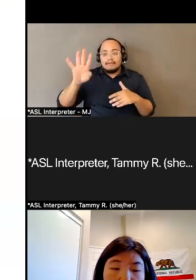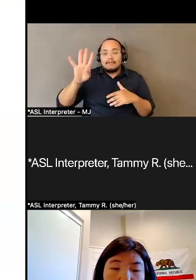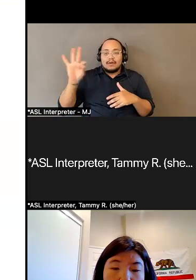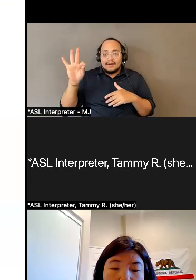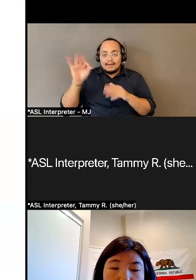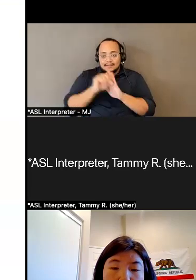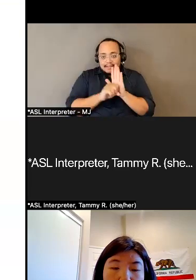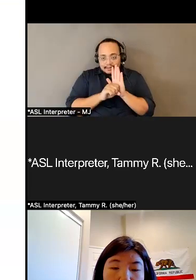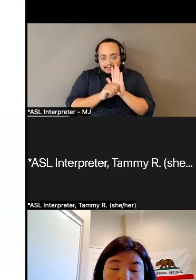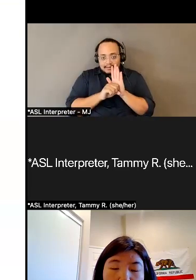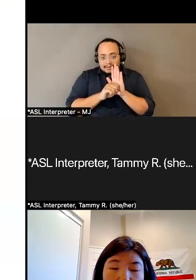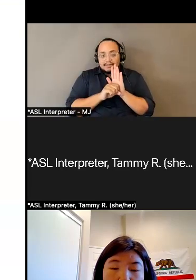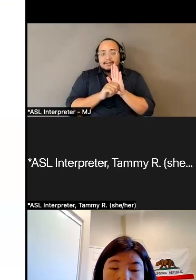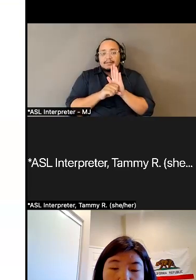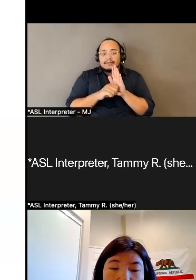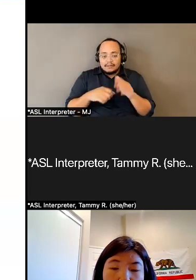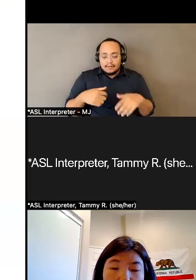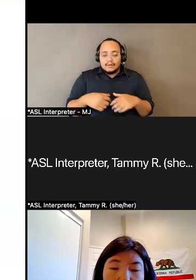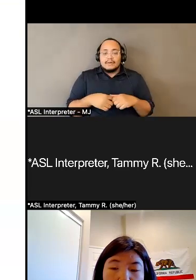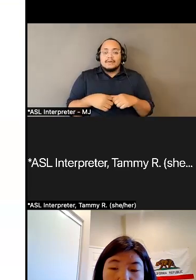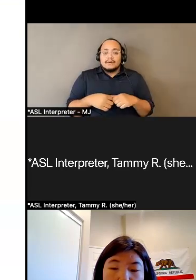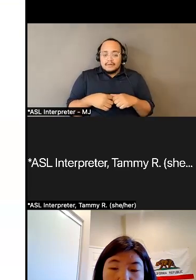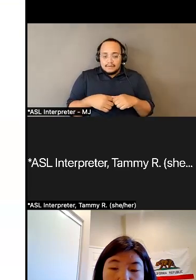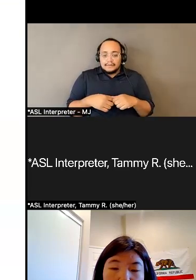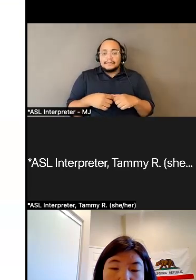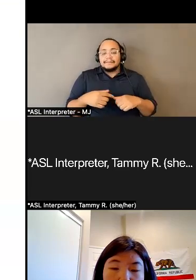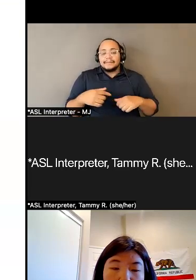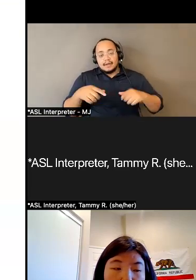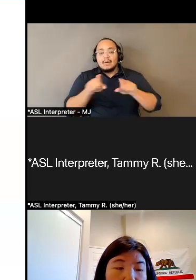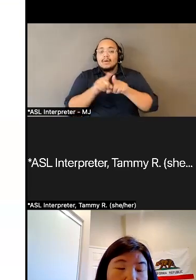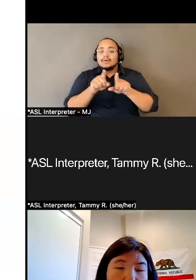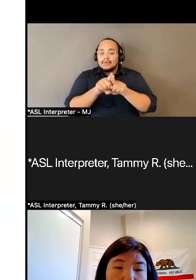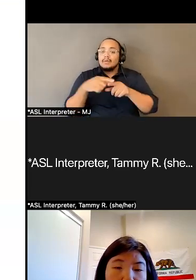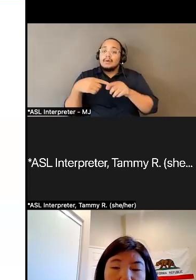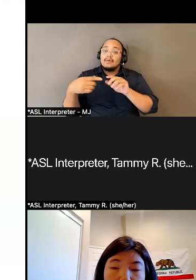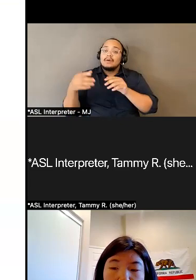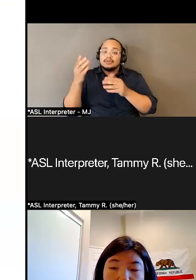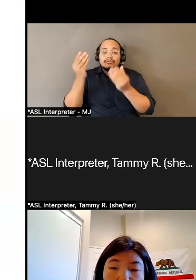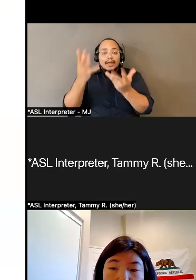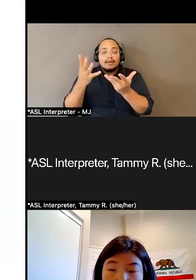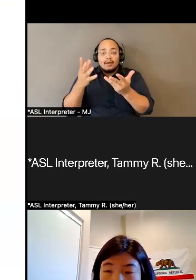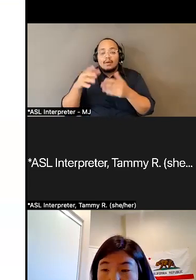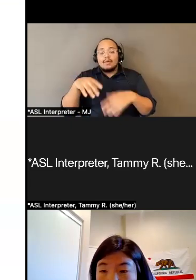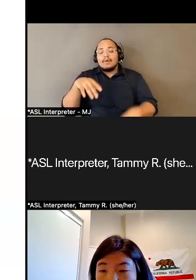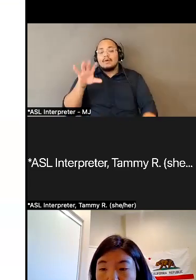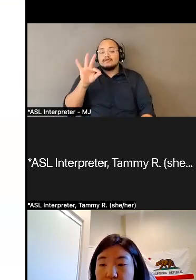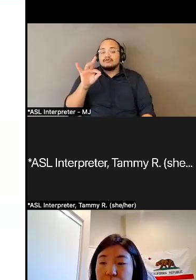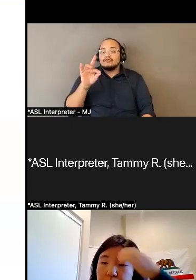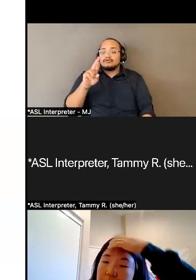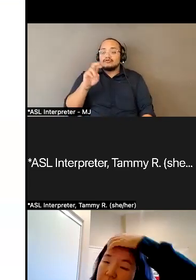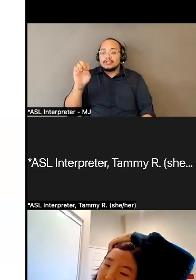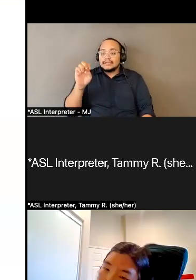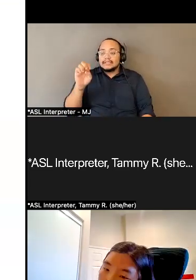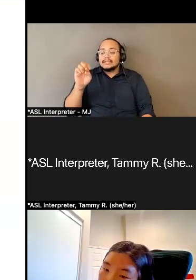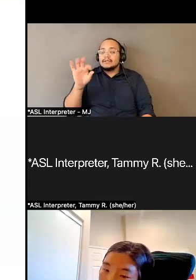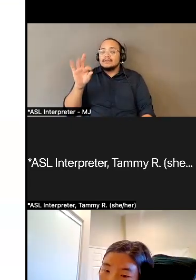Support Every Survivor report. And I also just want to quickly flag that on our website, freefrom.org, we have screen